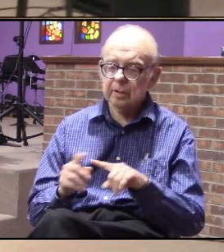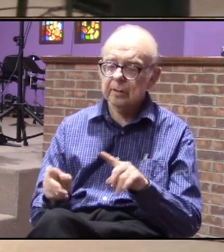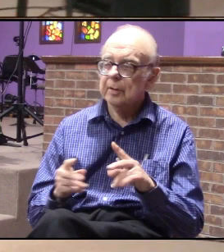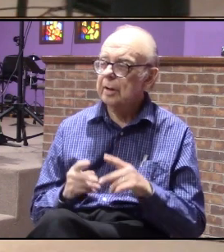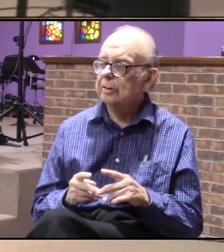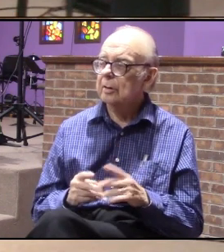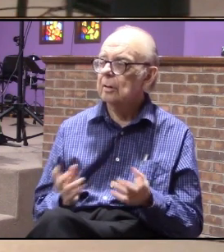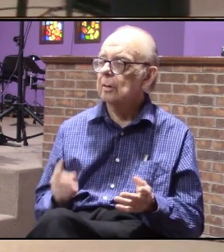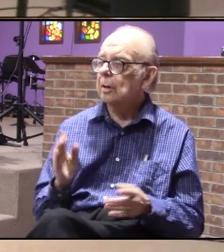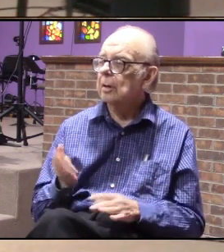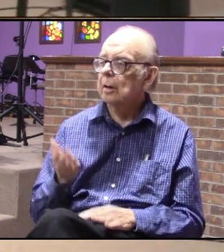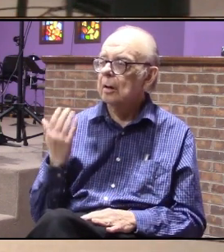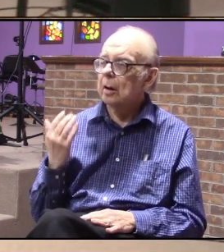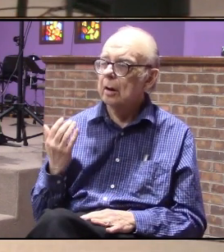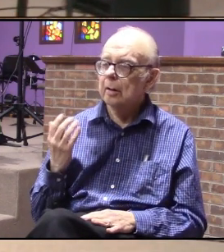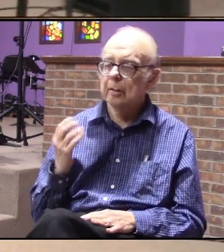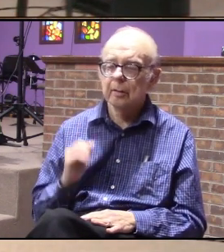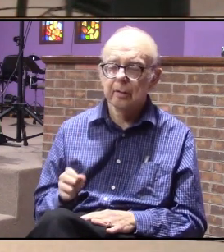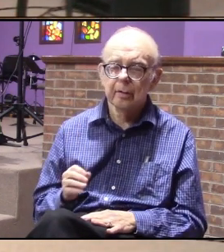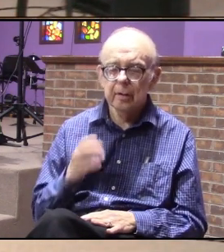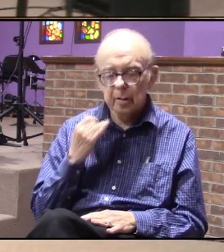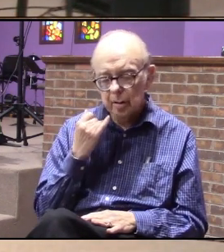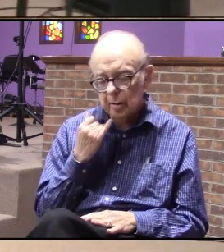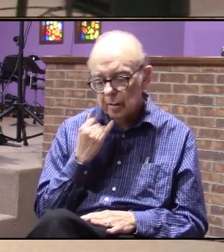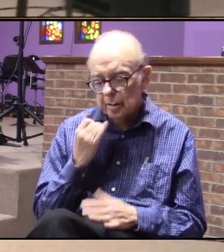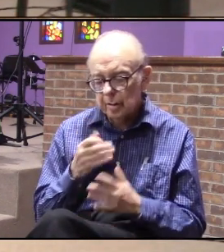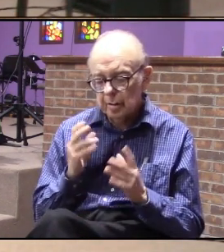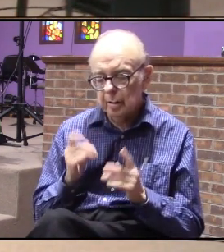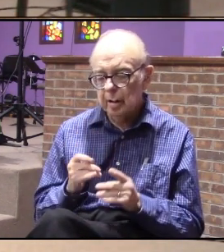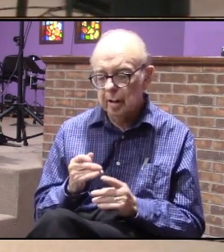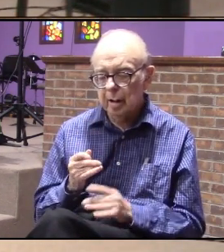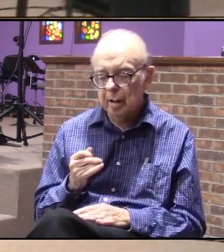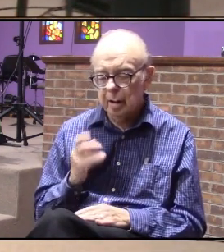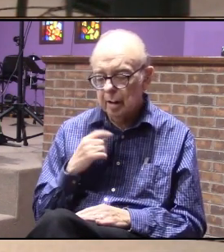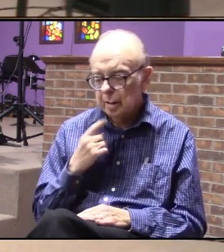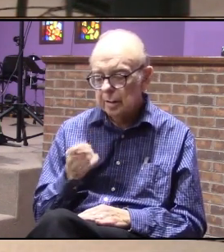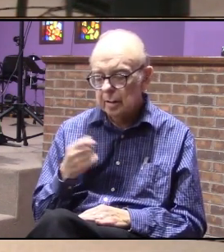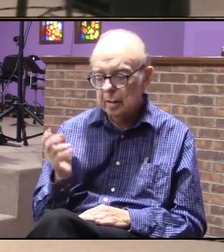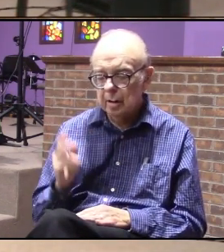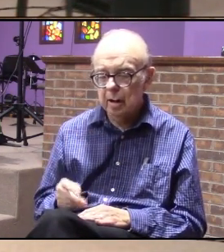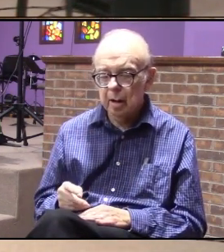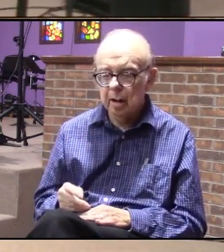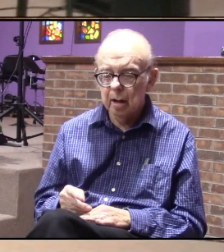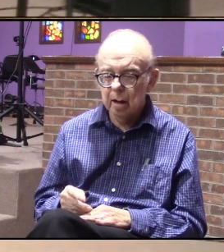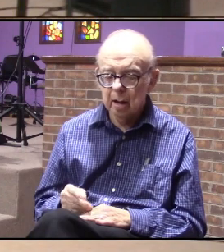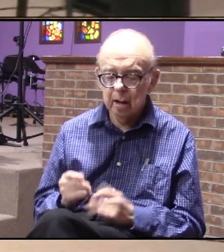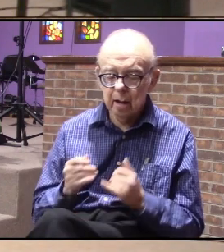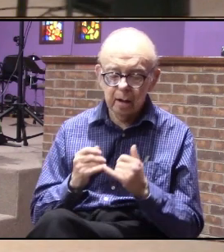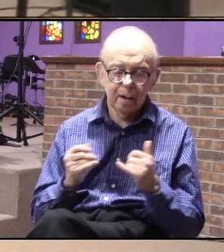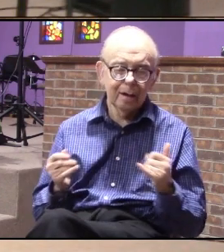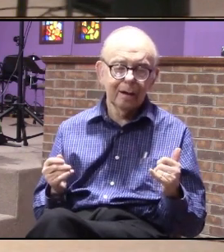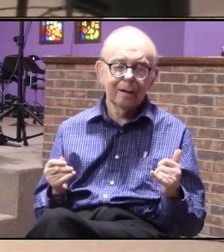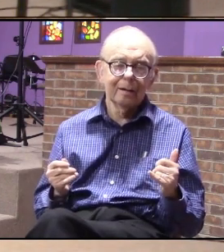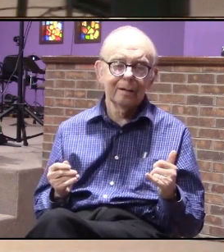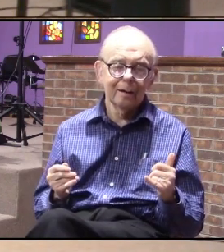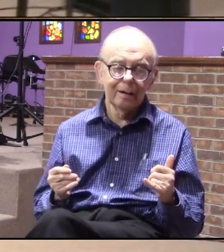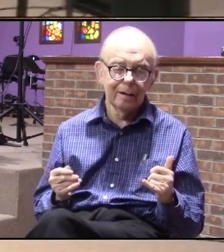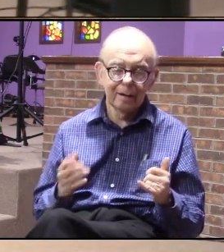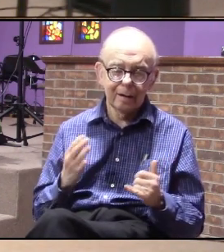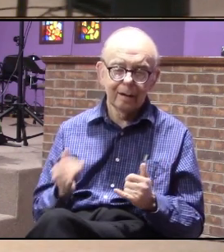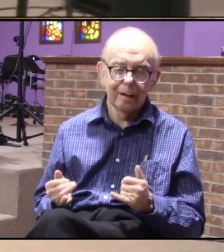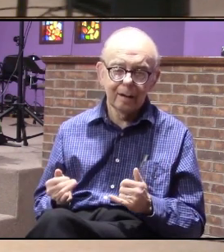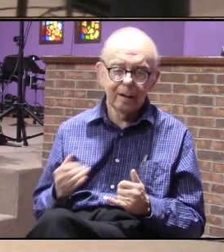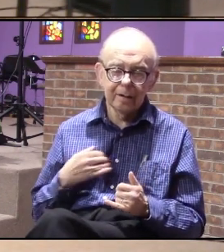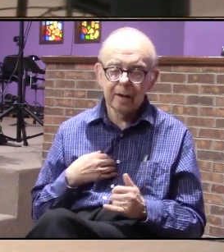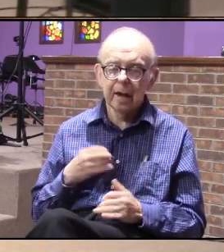everything. Used to, you would call somebody up and you'd have to tell the other person on the line, because you